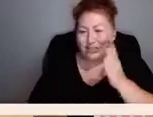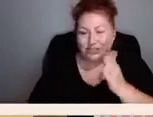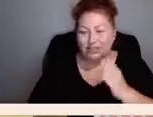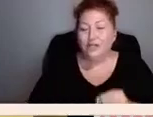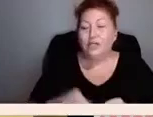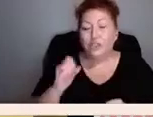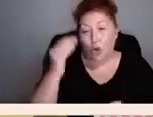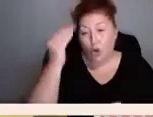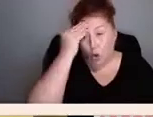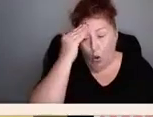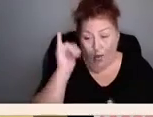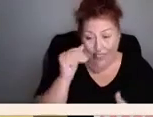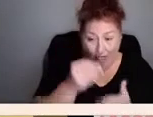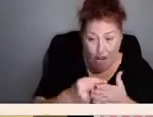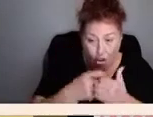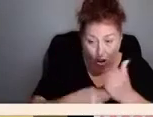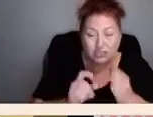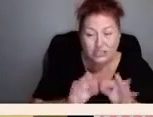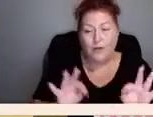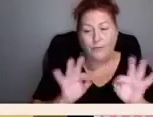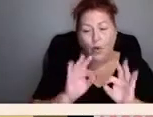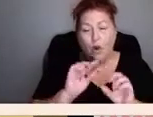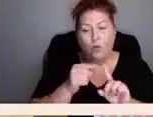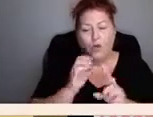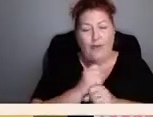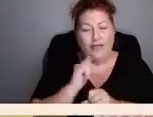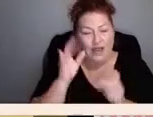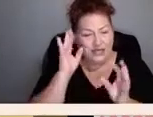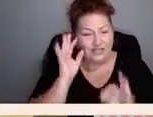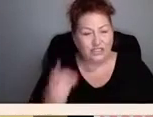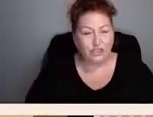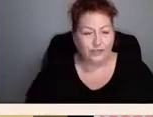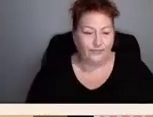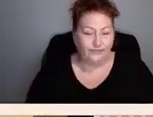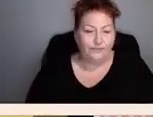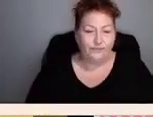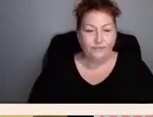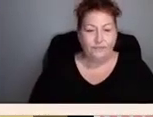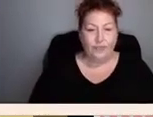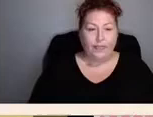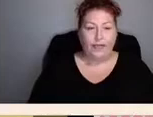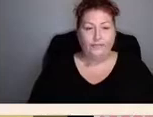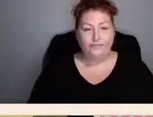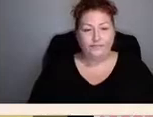the cost is important whenever you're making that decision.